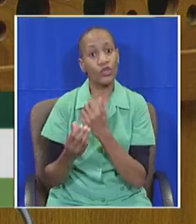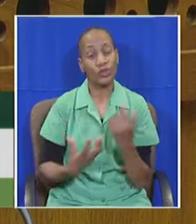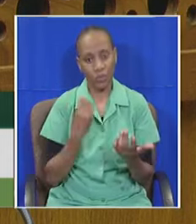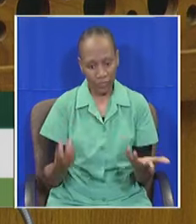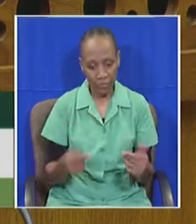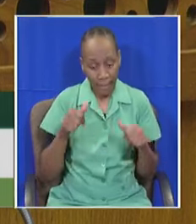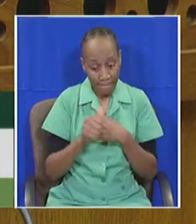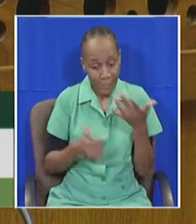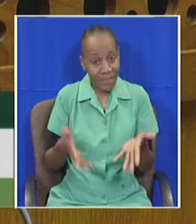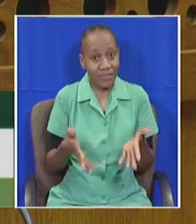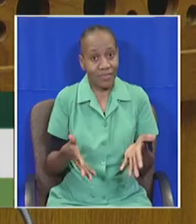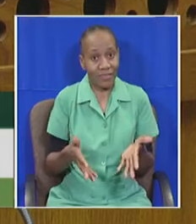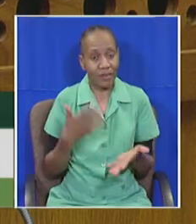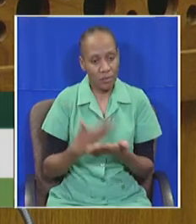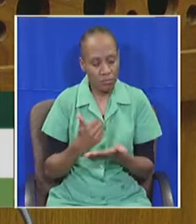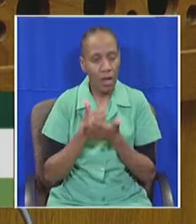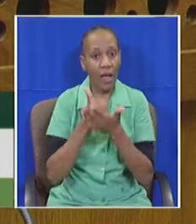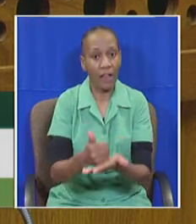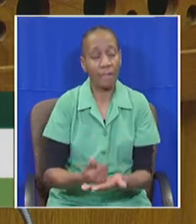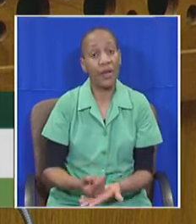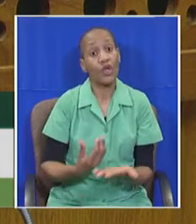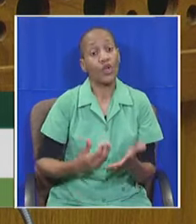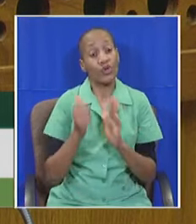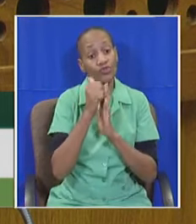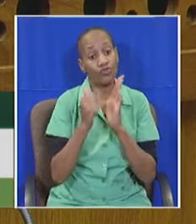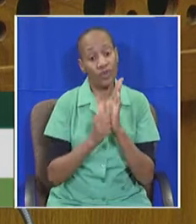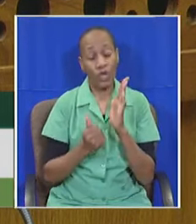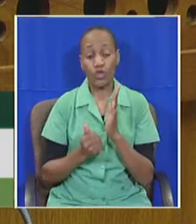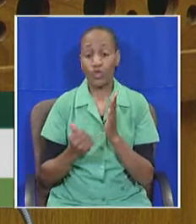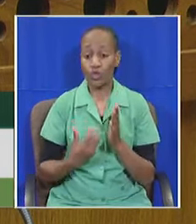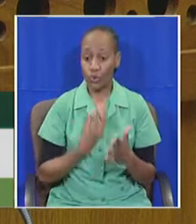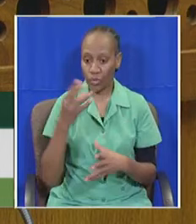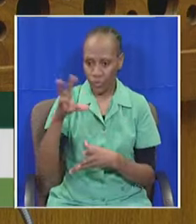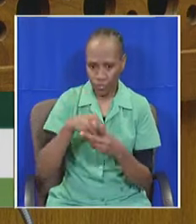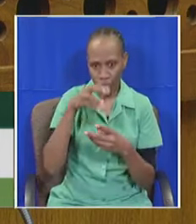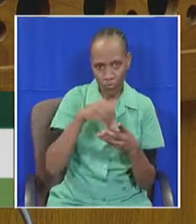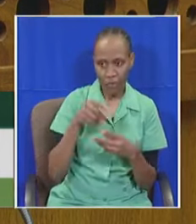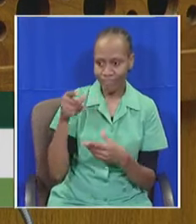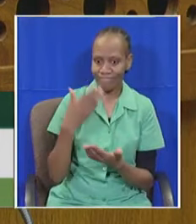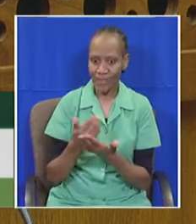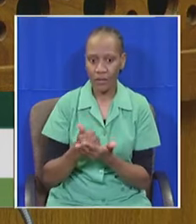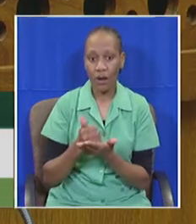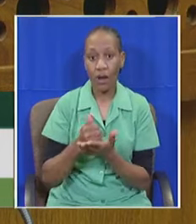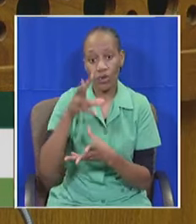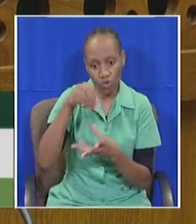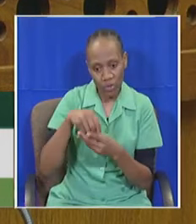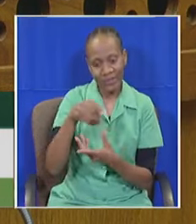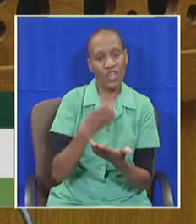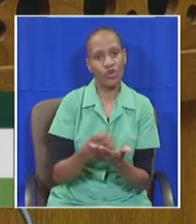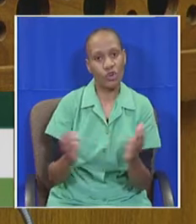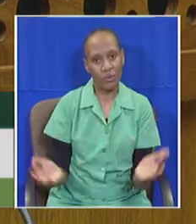to mainstream the youth development agenda and participation of young people into the broader economy.